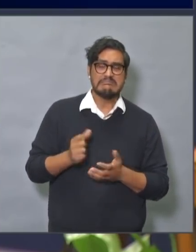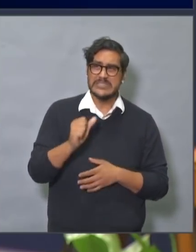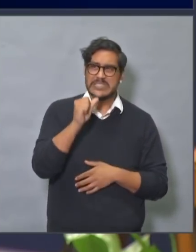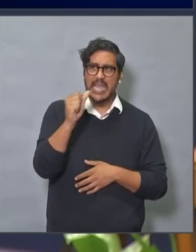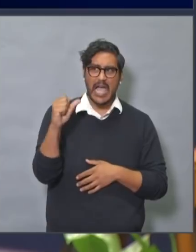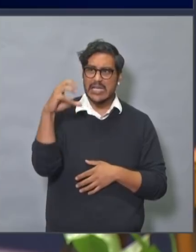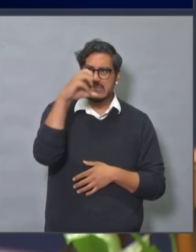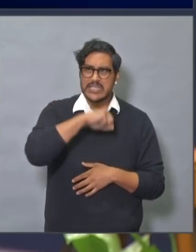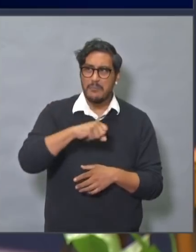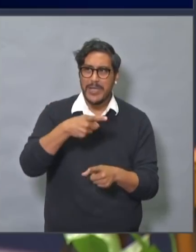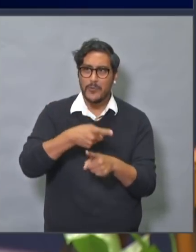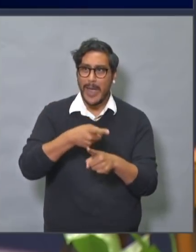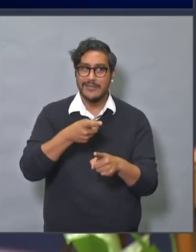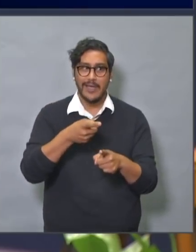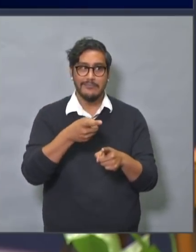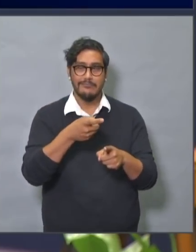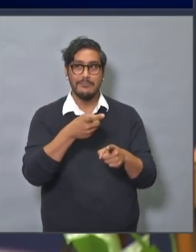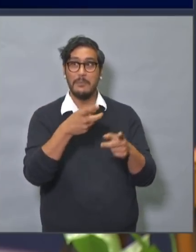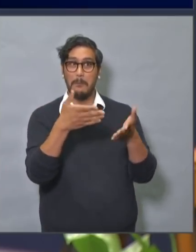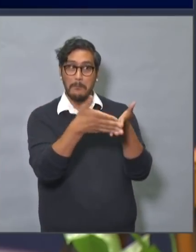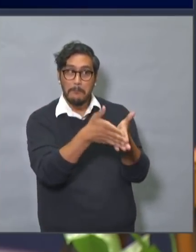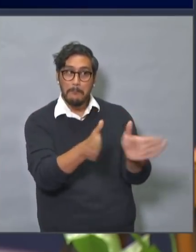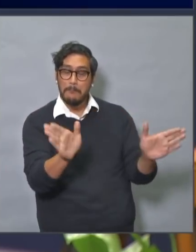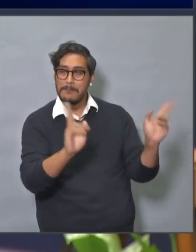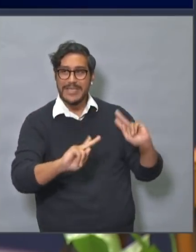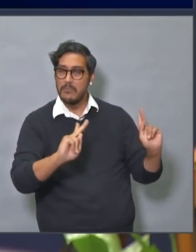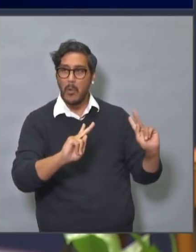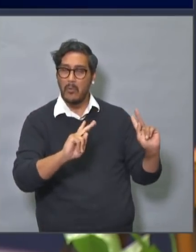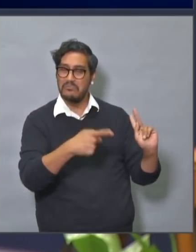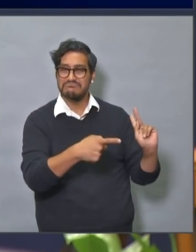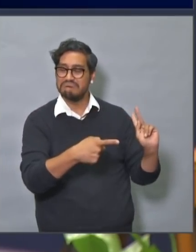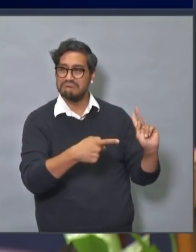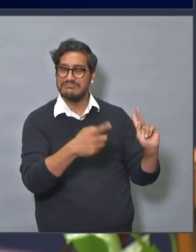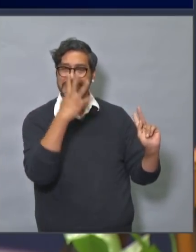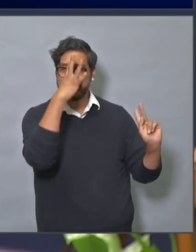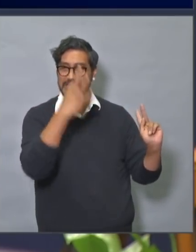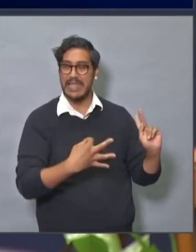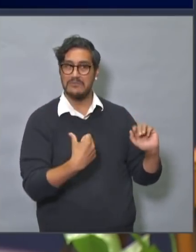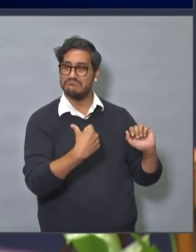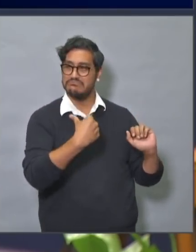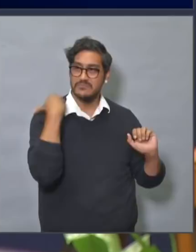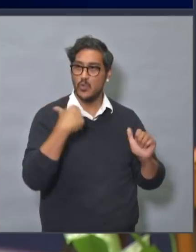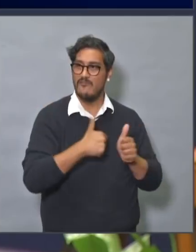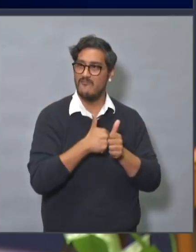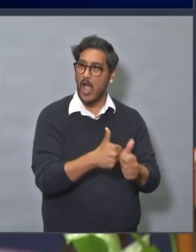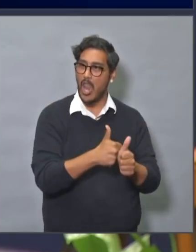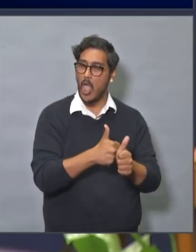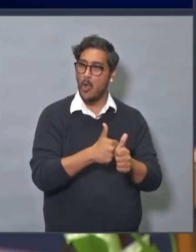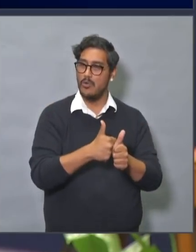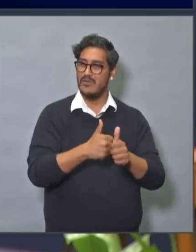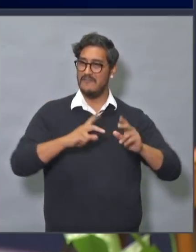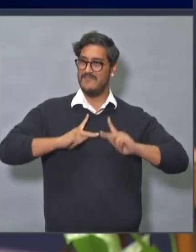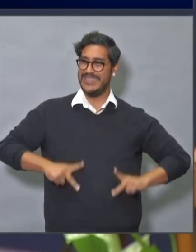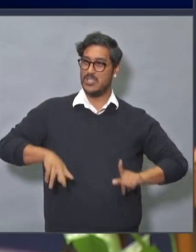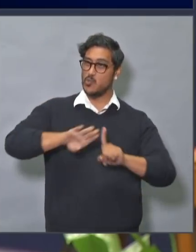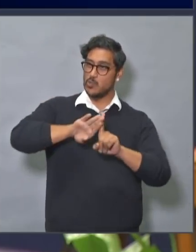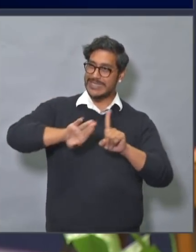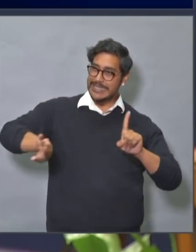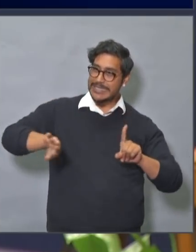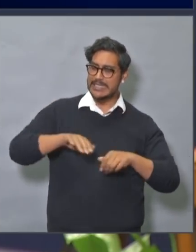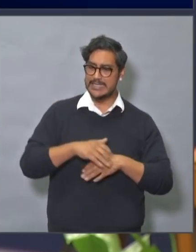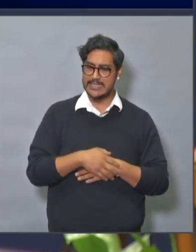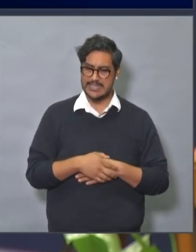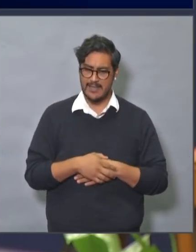that the public would not adhere to physical distancing? And was there a particular moment when there